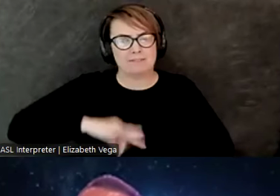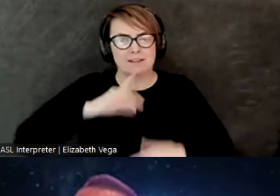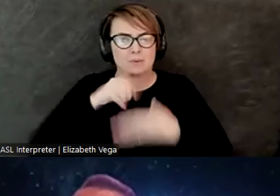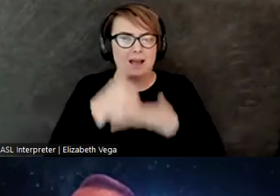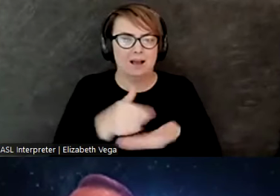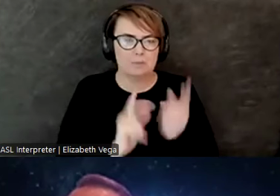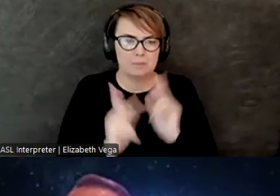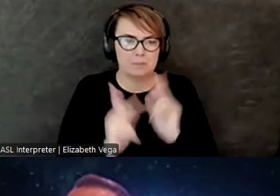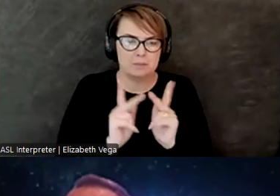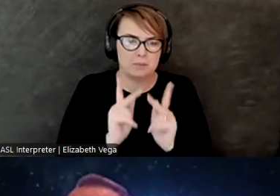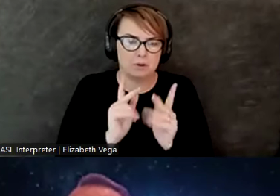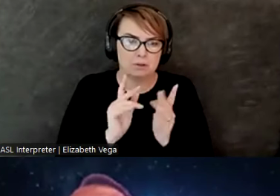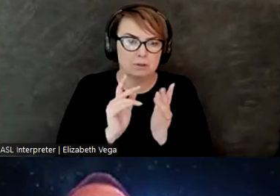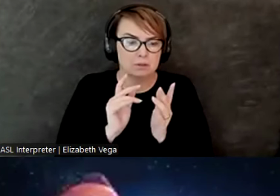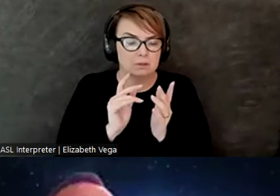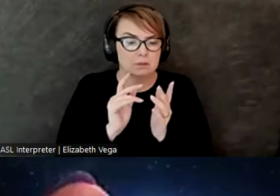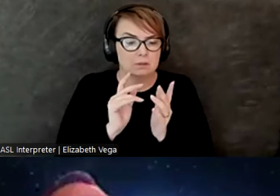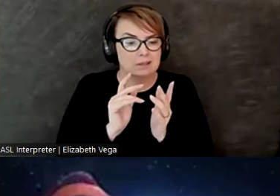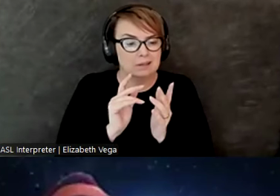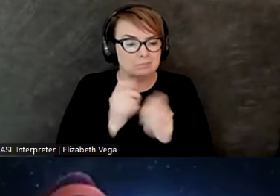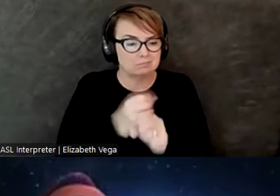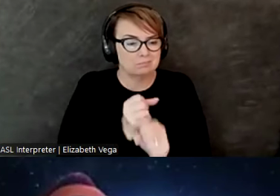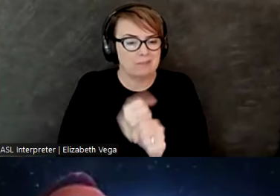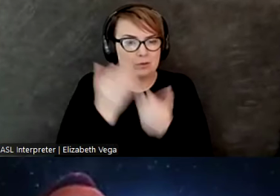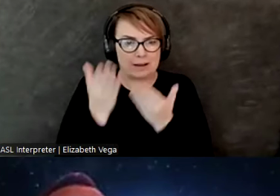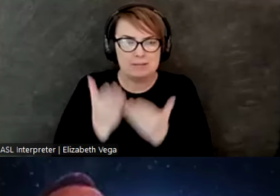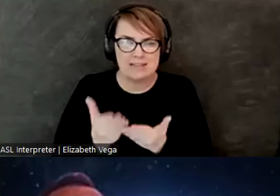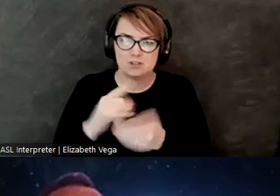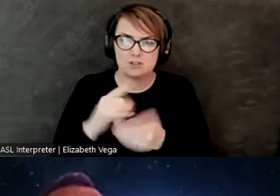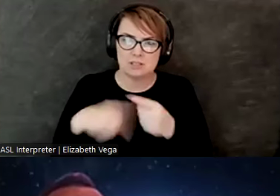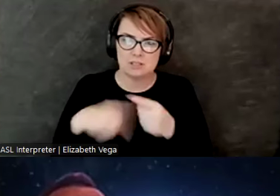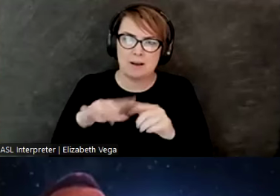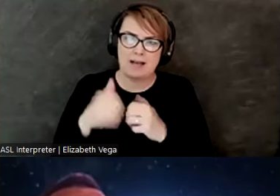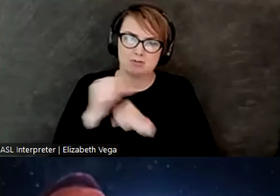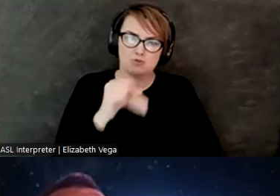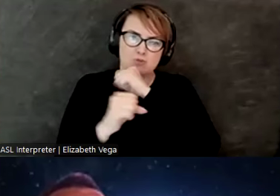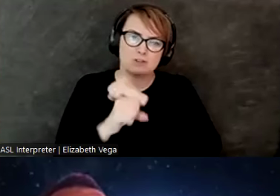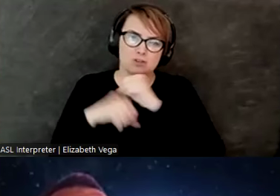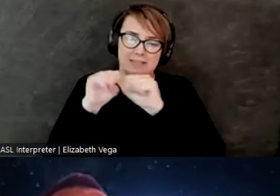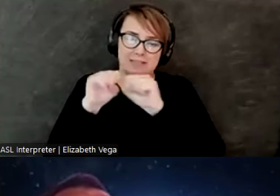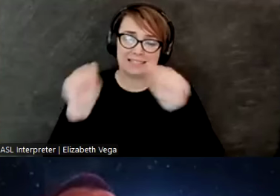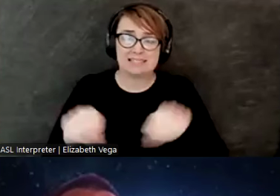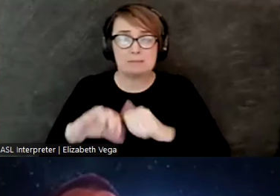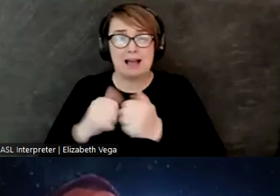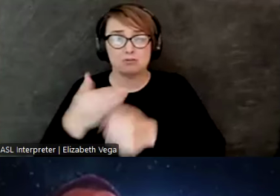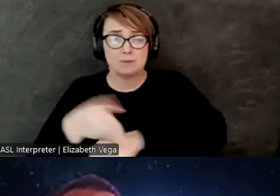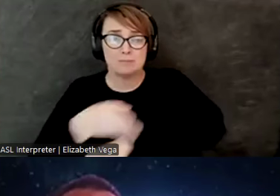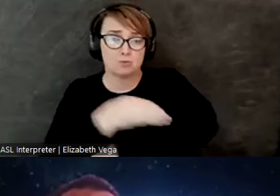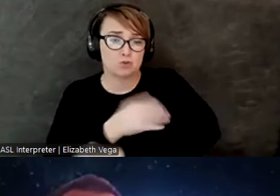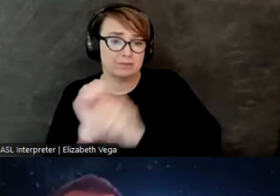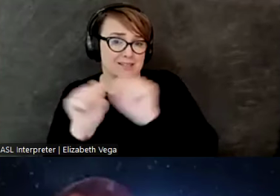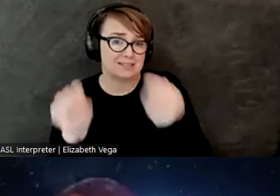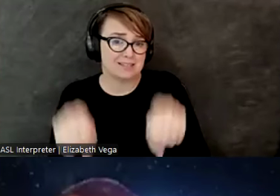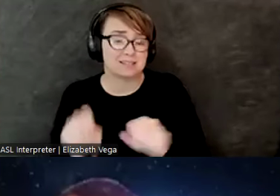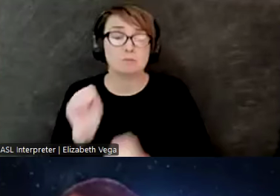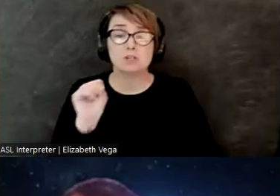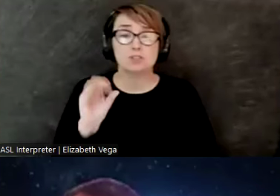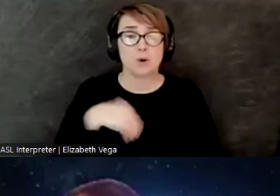about how the whole system can be structured, in an improved way if possible. So I strongly agree